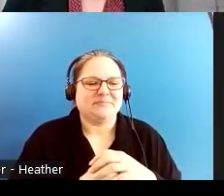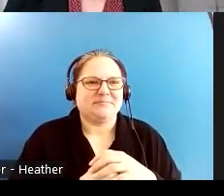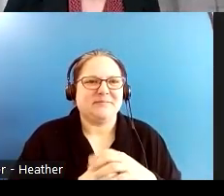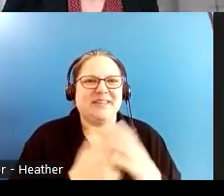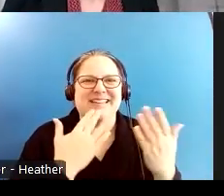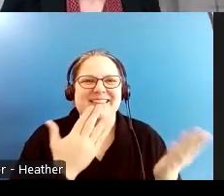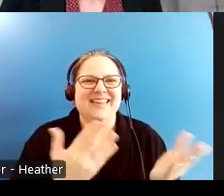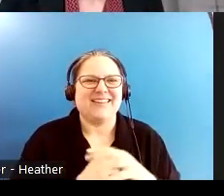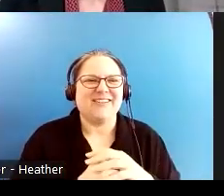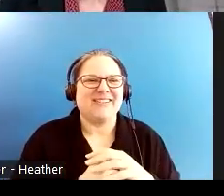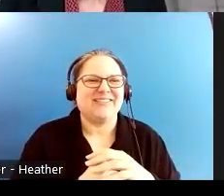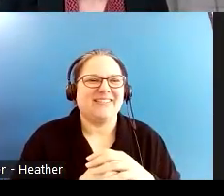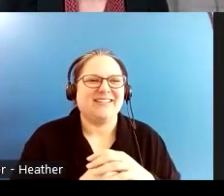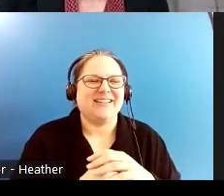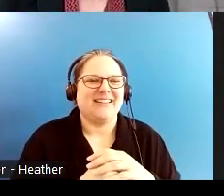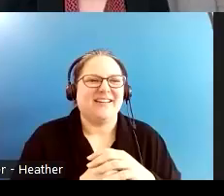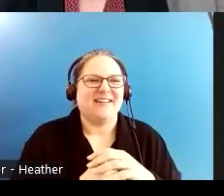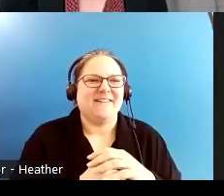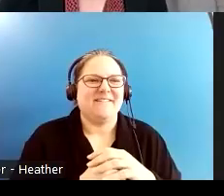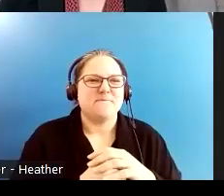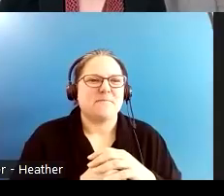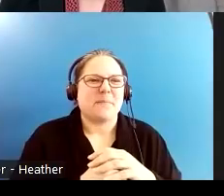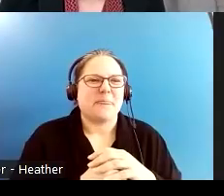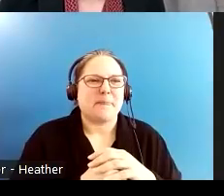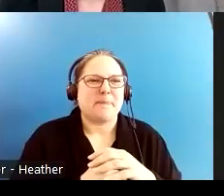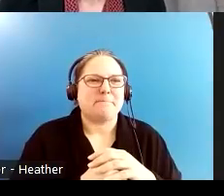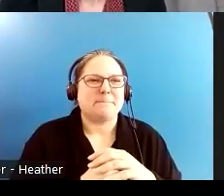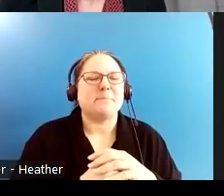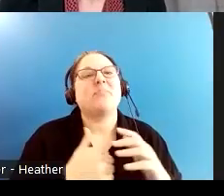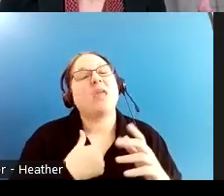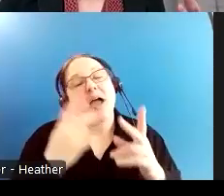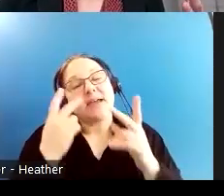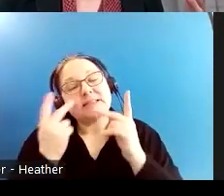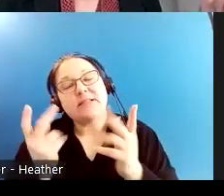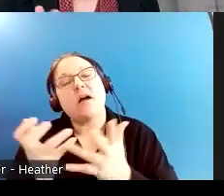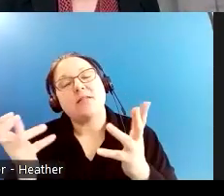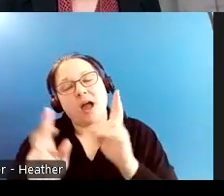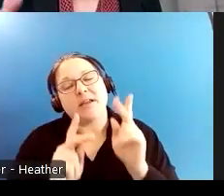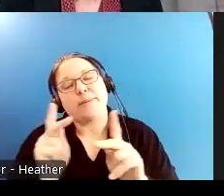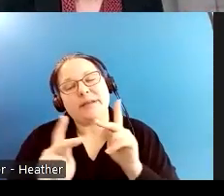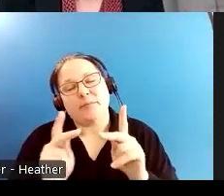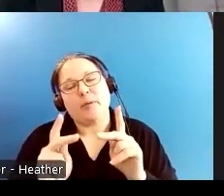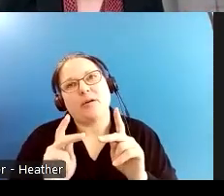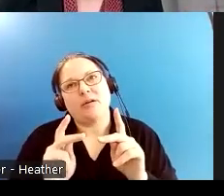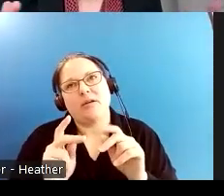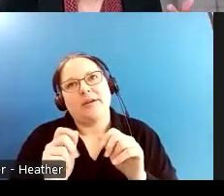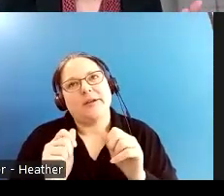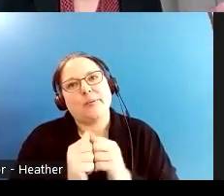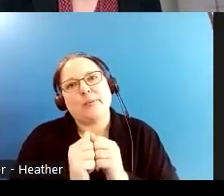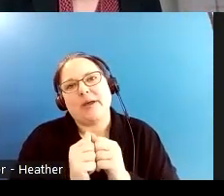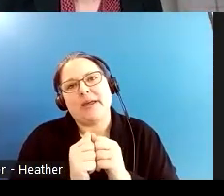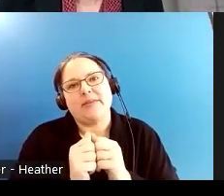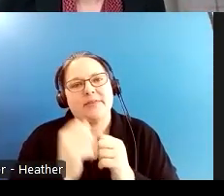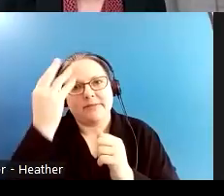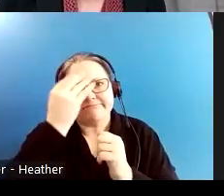much. Yeah, we do end up encountering a lot of people with, anything from passive suicidal ideation